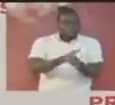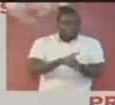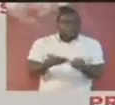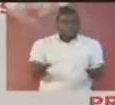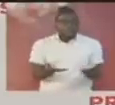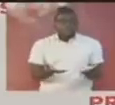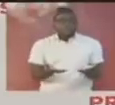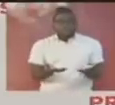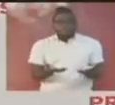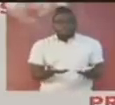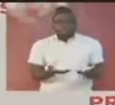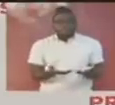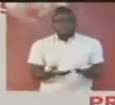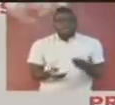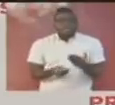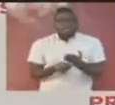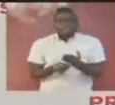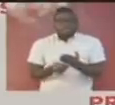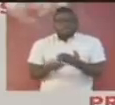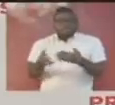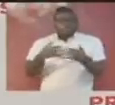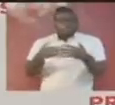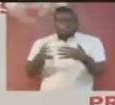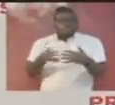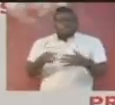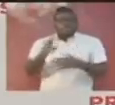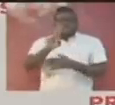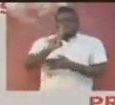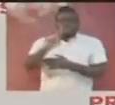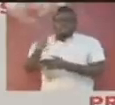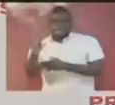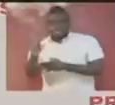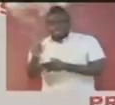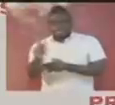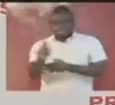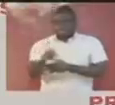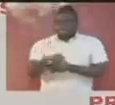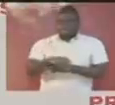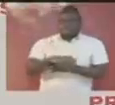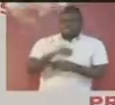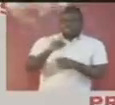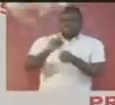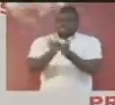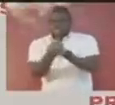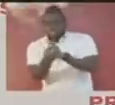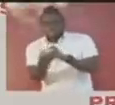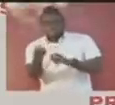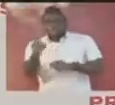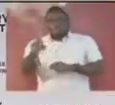in the best interest of protecting the health and safety of our population.